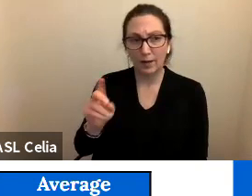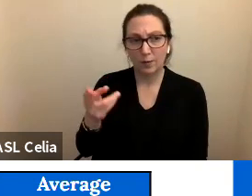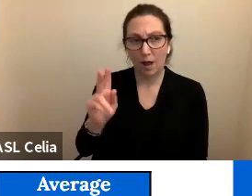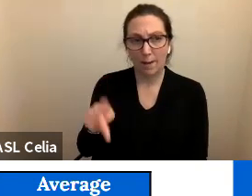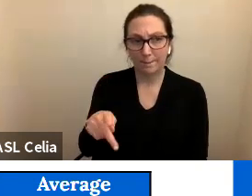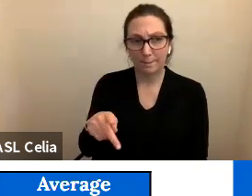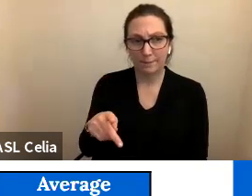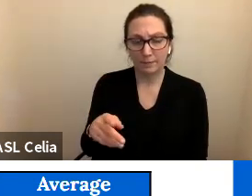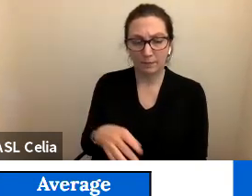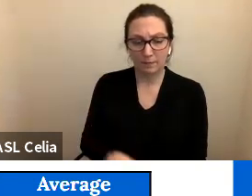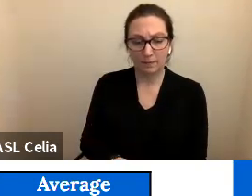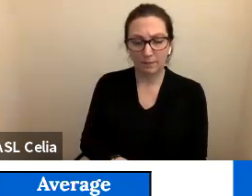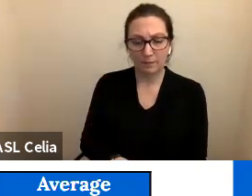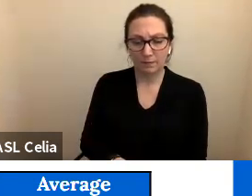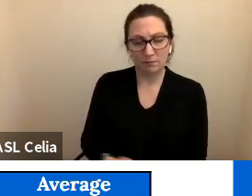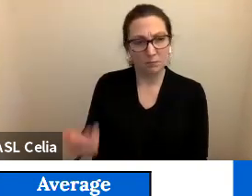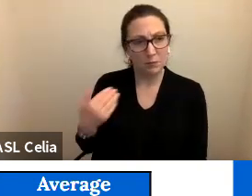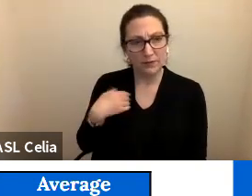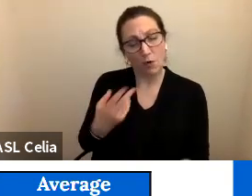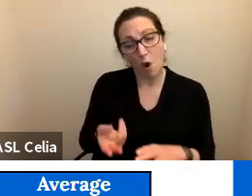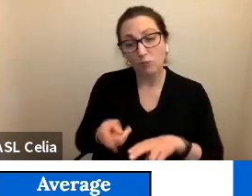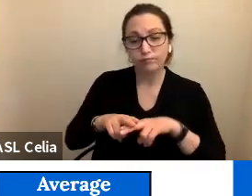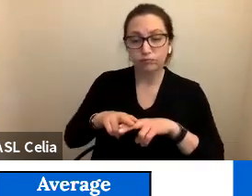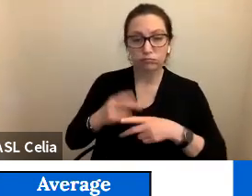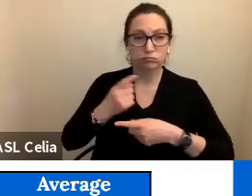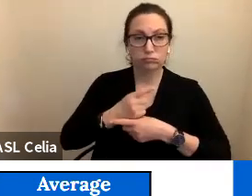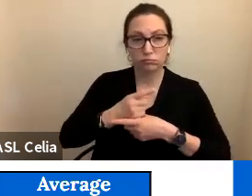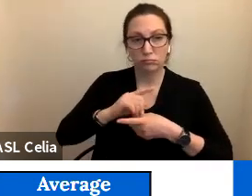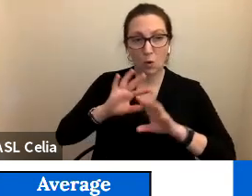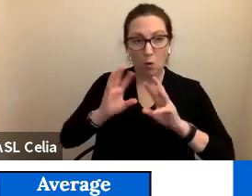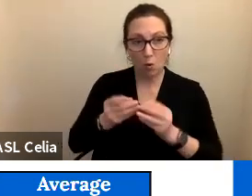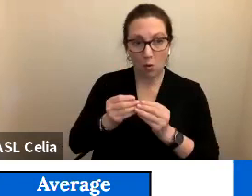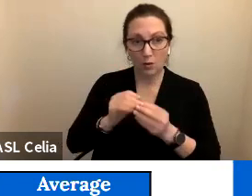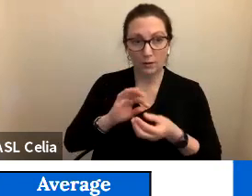done in the past, I would assume,